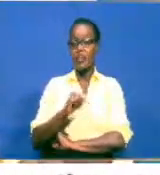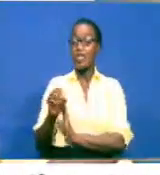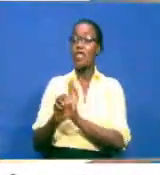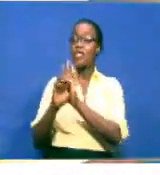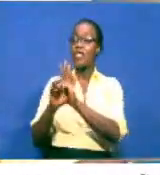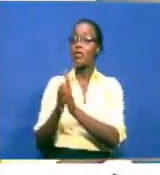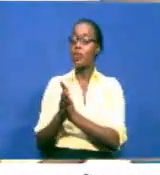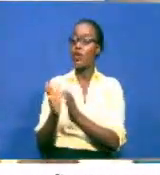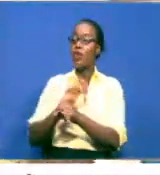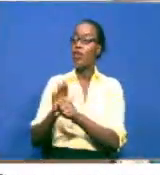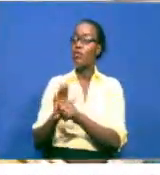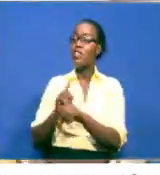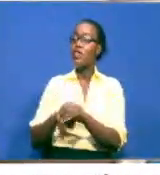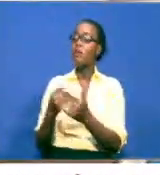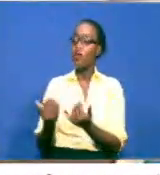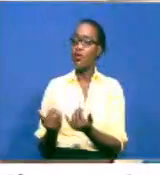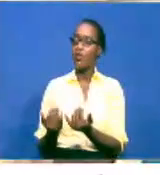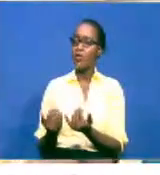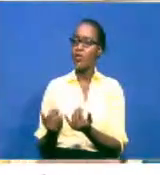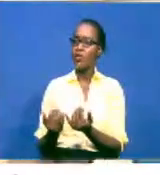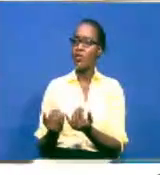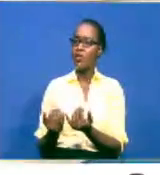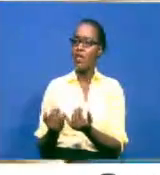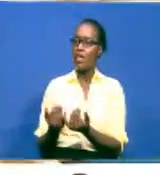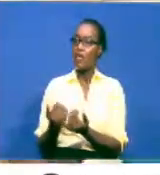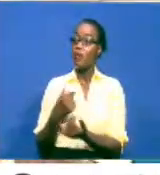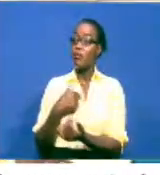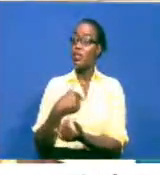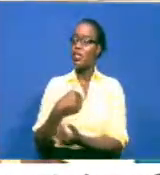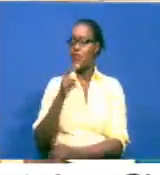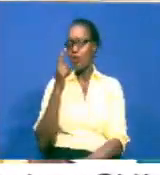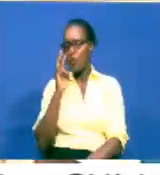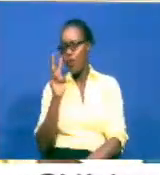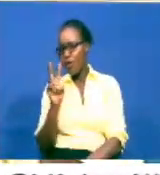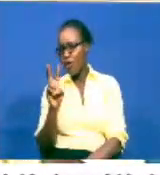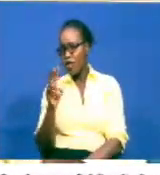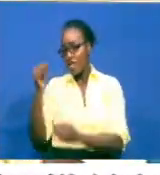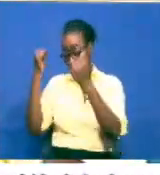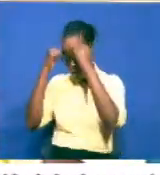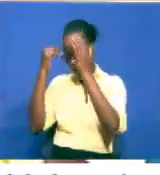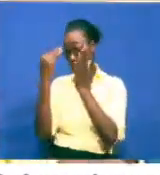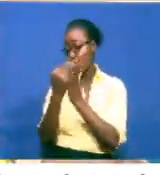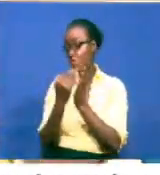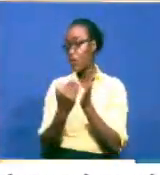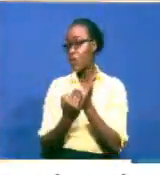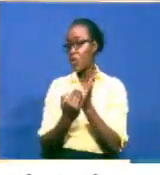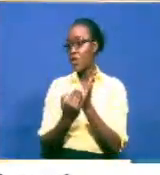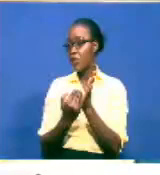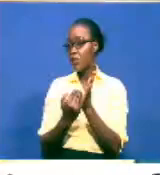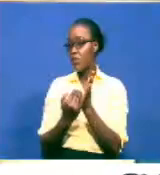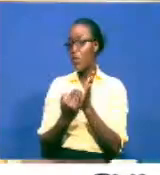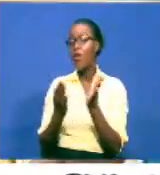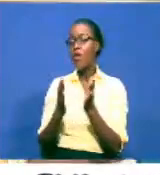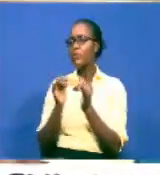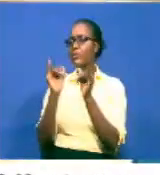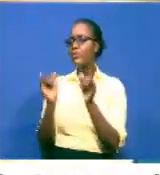this COVID time, mm-hmm. I had the benefit of watching education program on mainstream media. Yes.